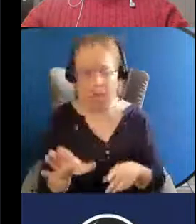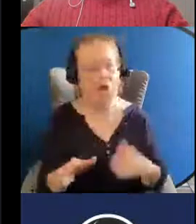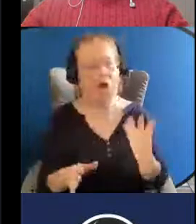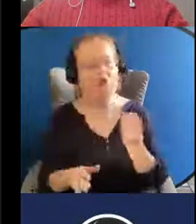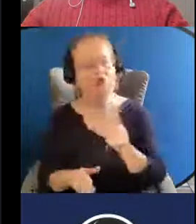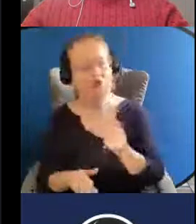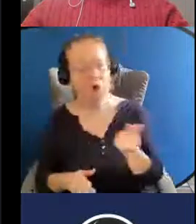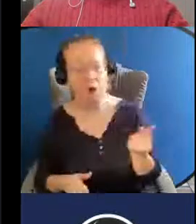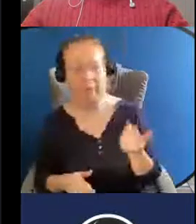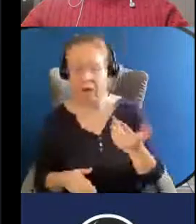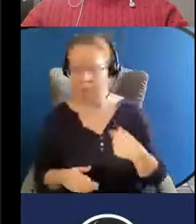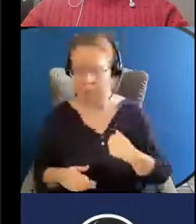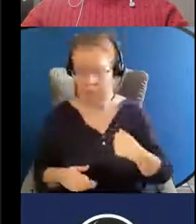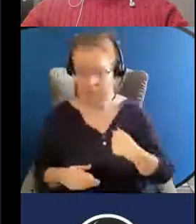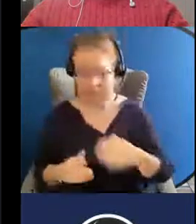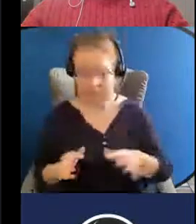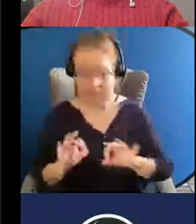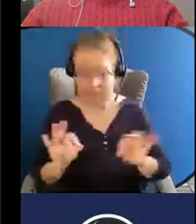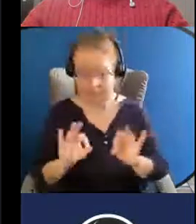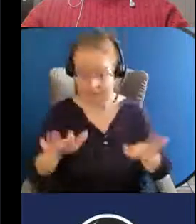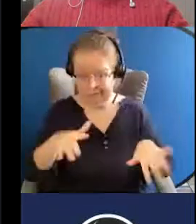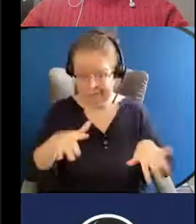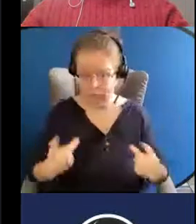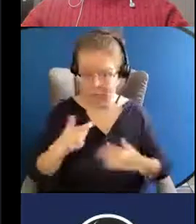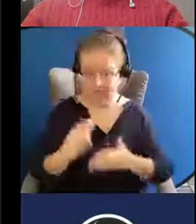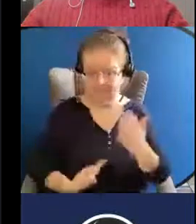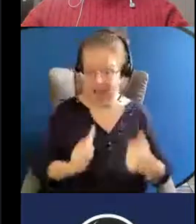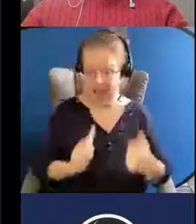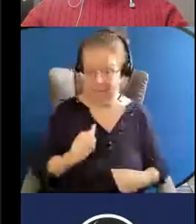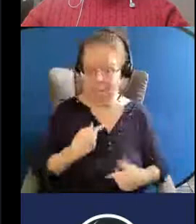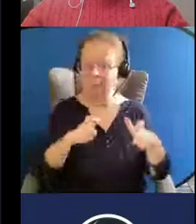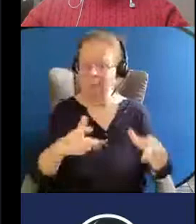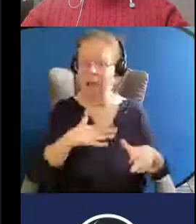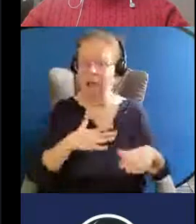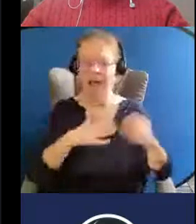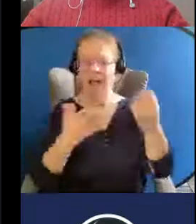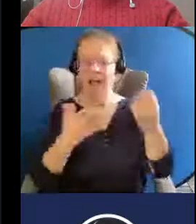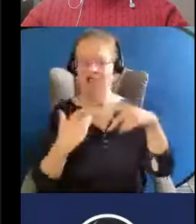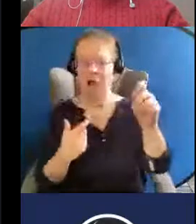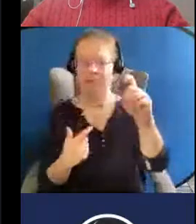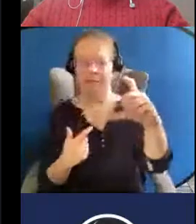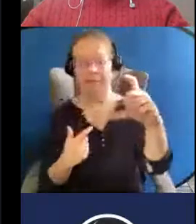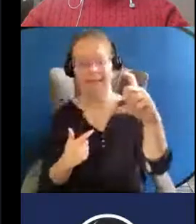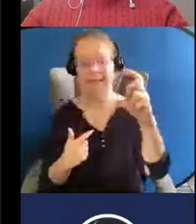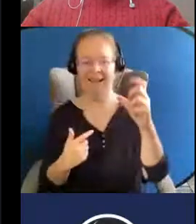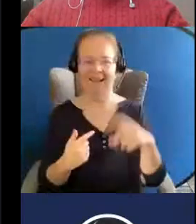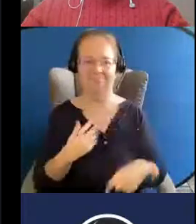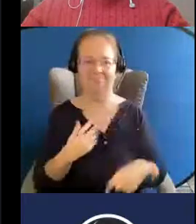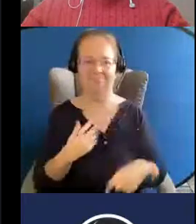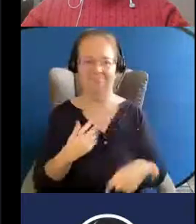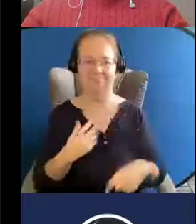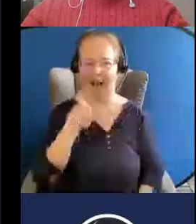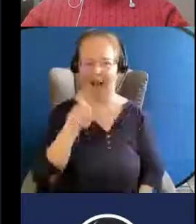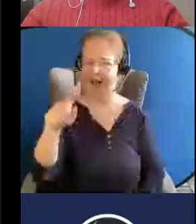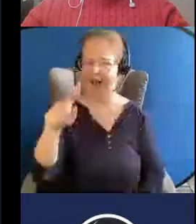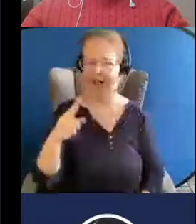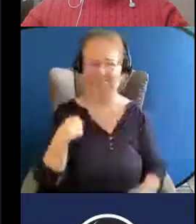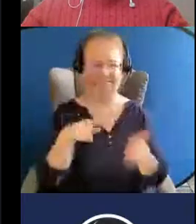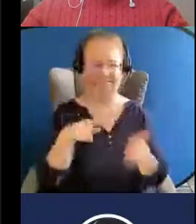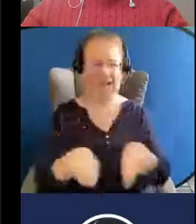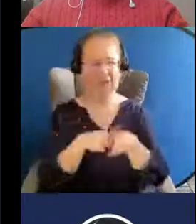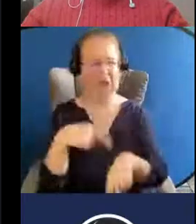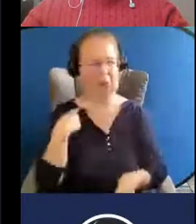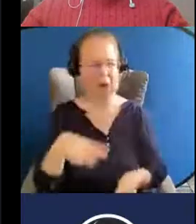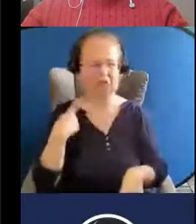use this whether they identify as someone with a disability or not. Some people just like to change their mouse pointer color, for example, which is